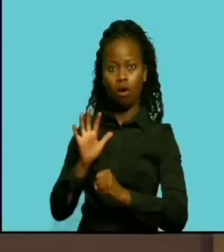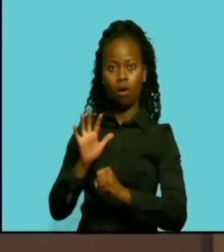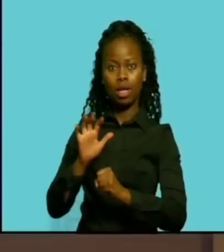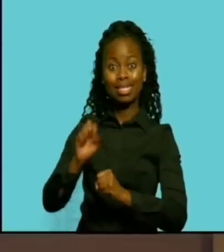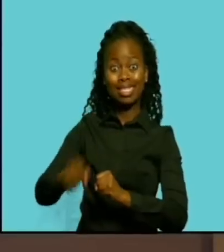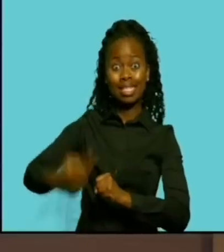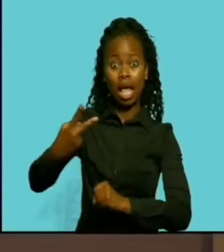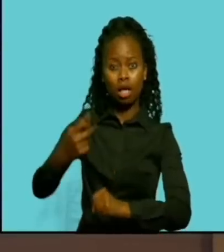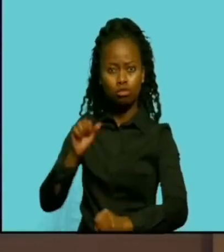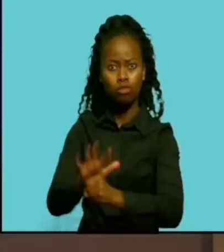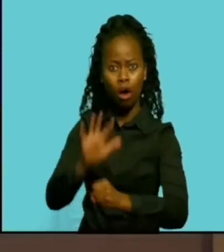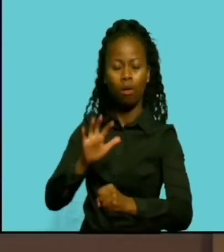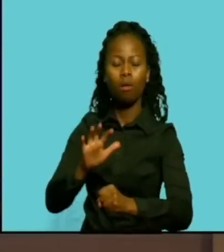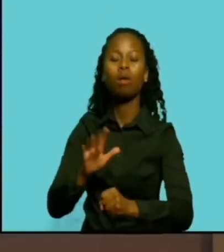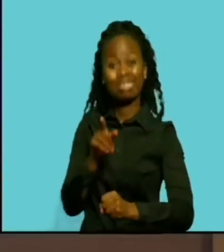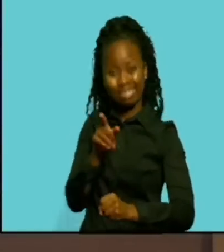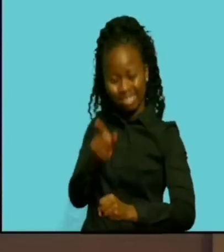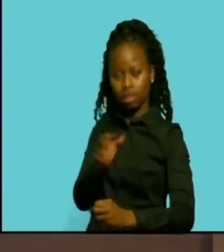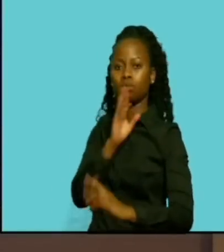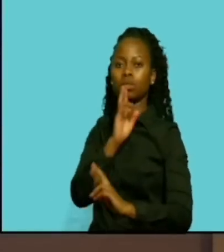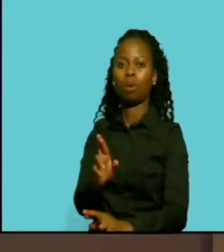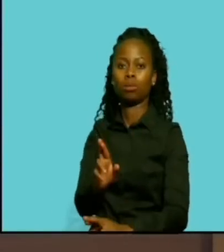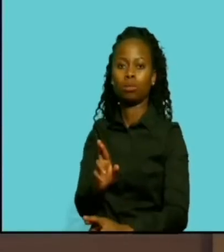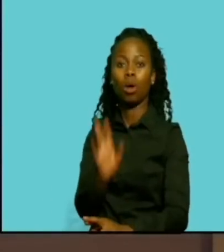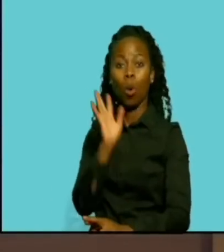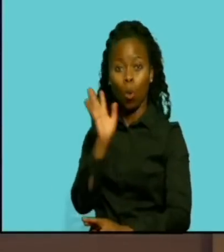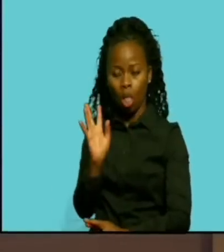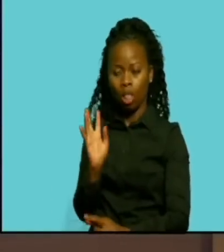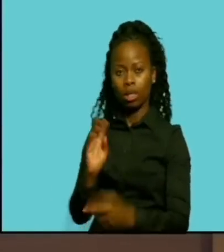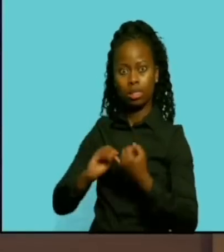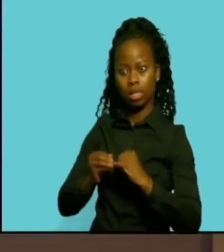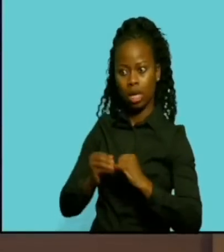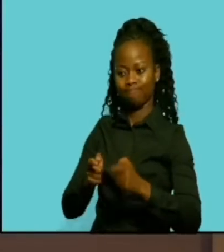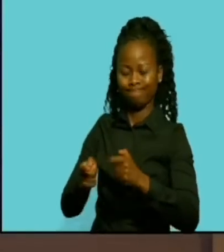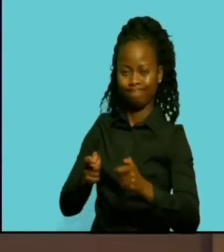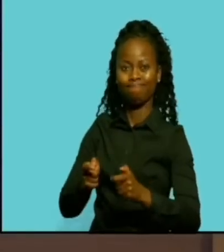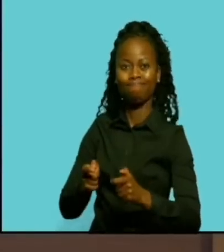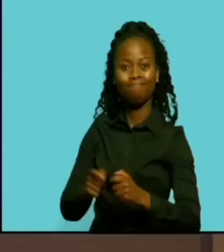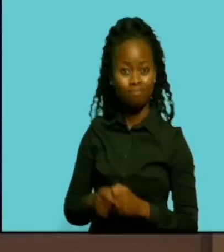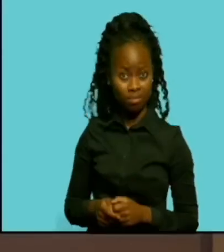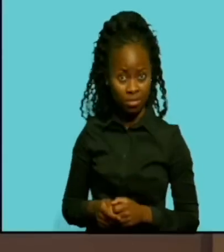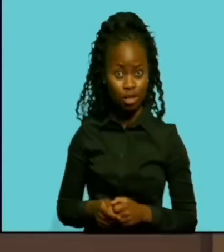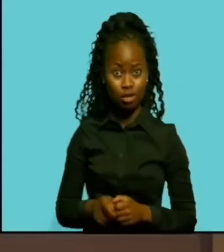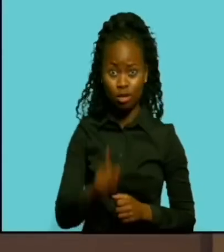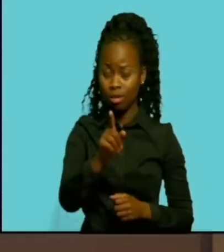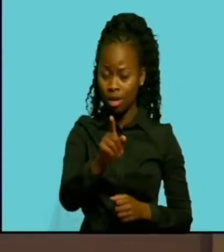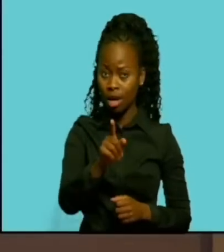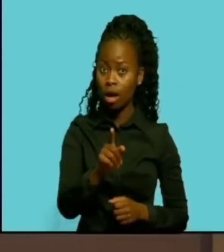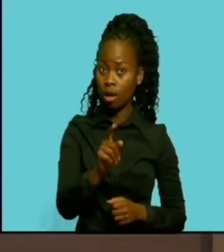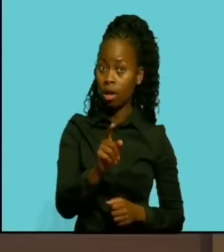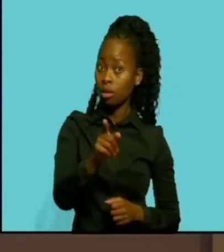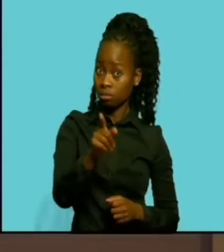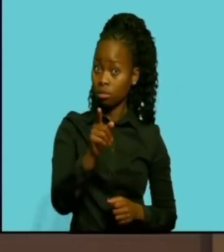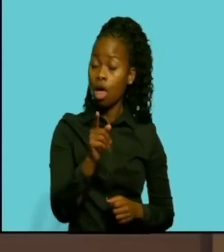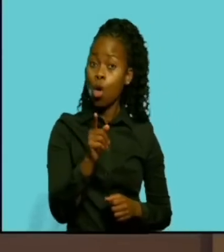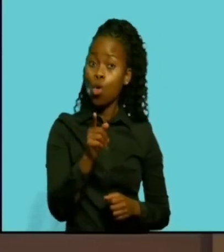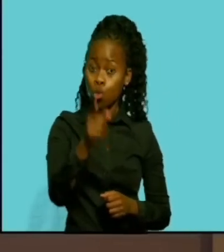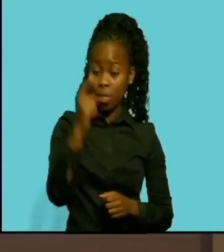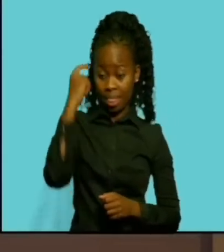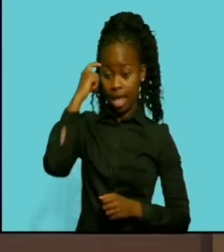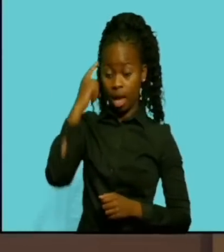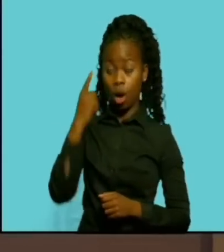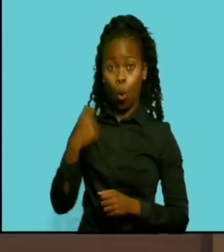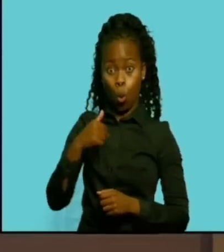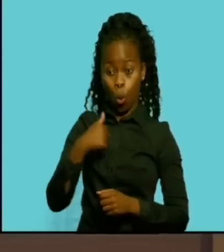result of those supply shocks. So make no mistake, we are not responding to the supply shocks to the